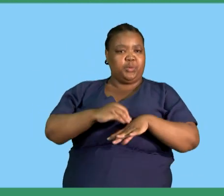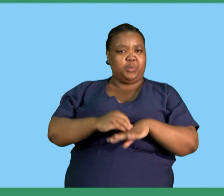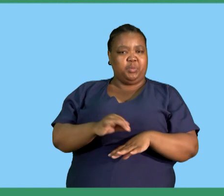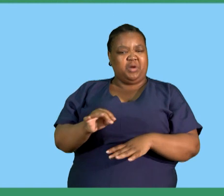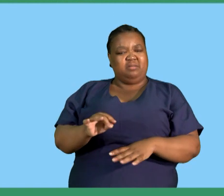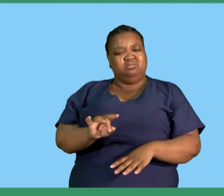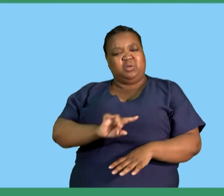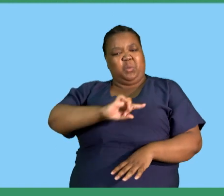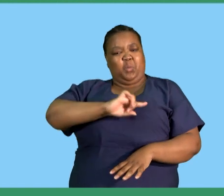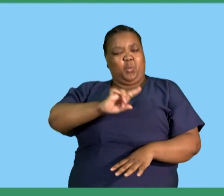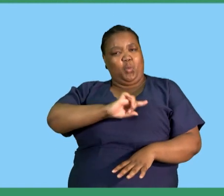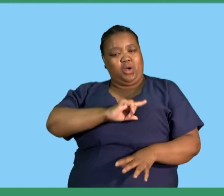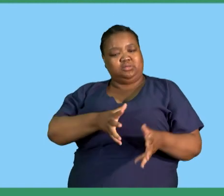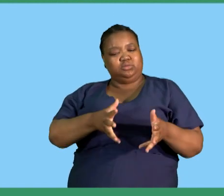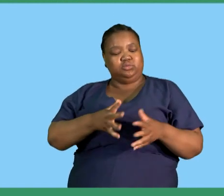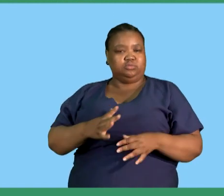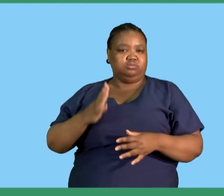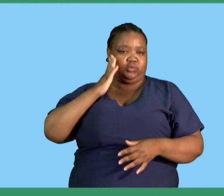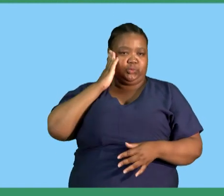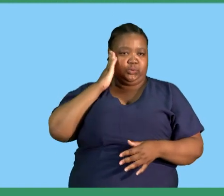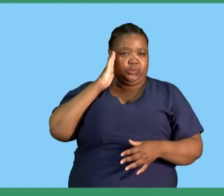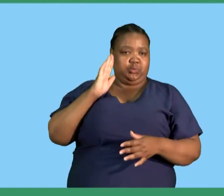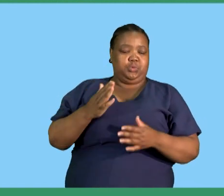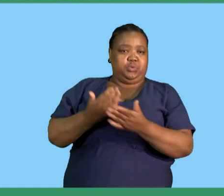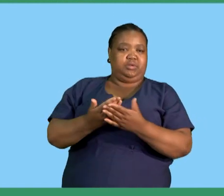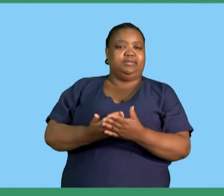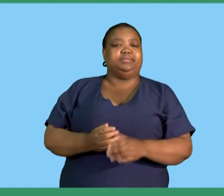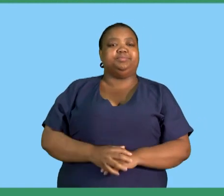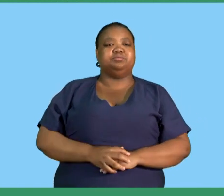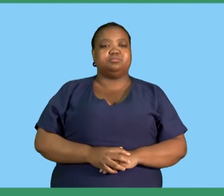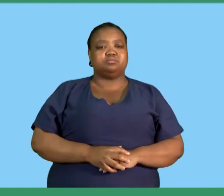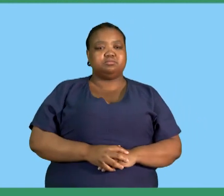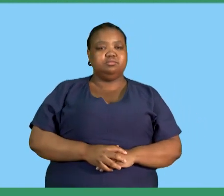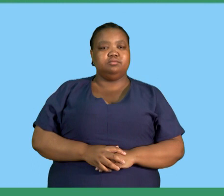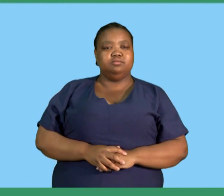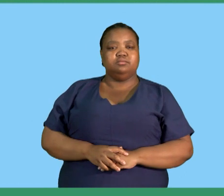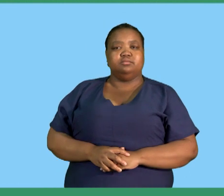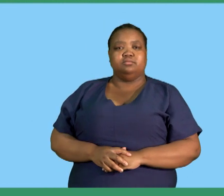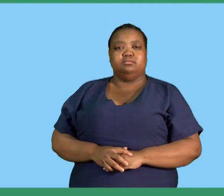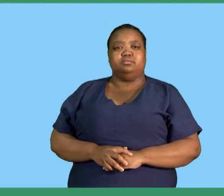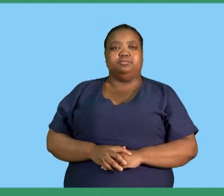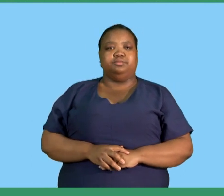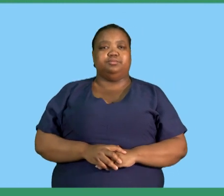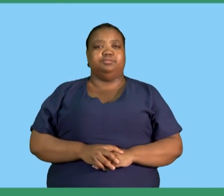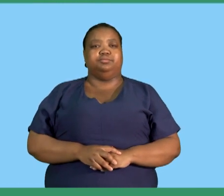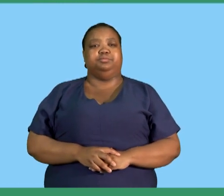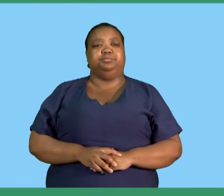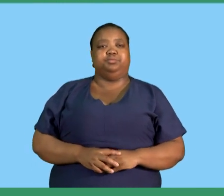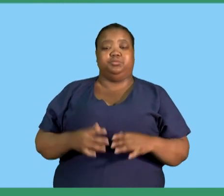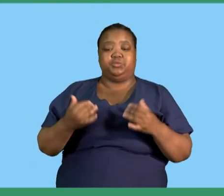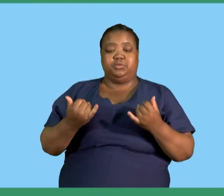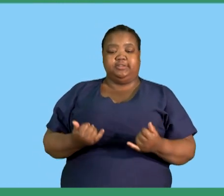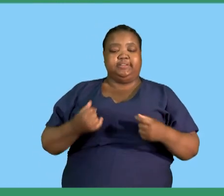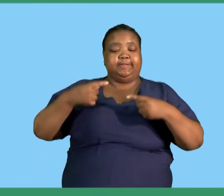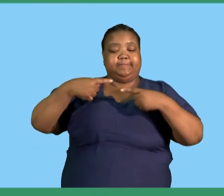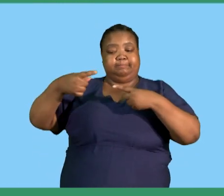establish the cause of the problem. So remember, this is the second one. We've defined it. We've defined the problem now. Now we're going to go